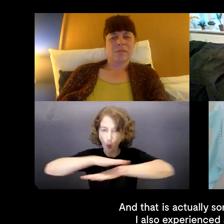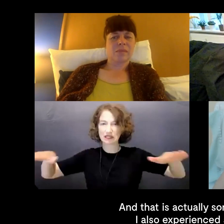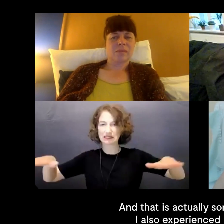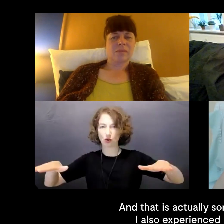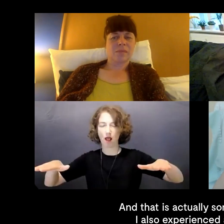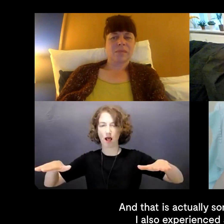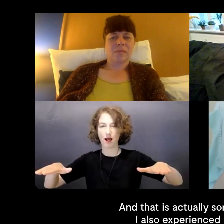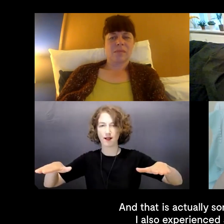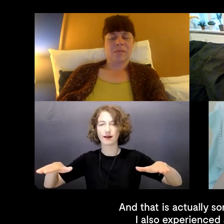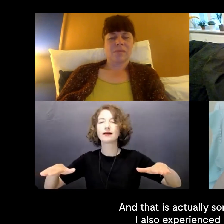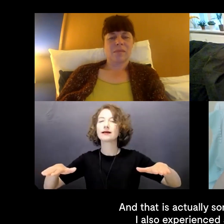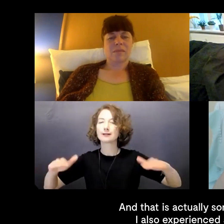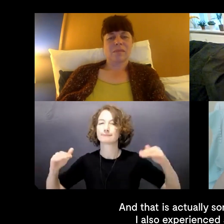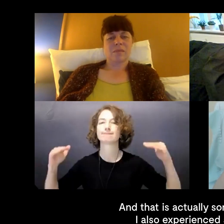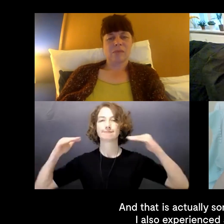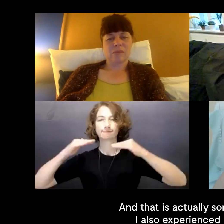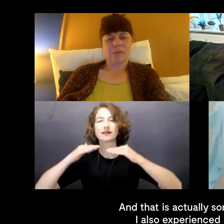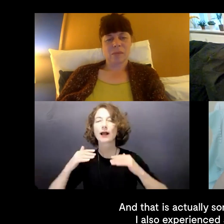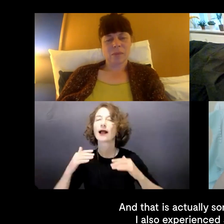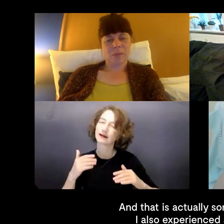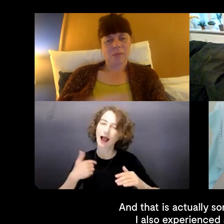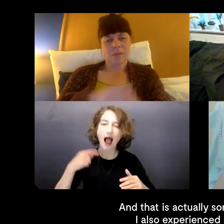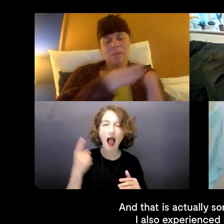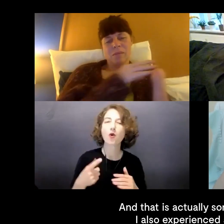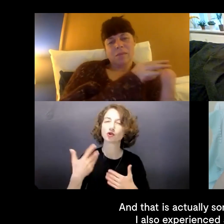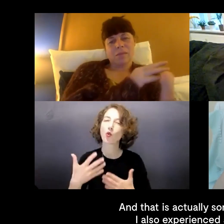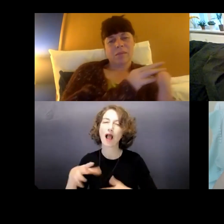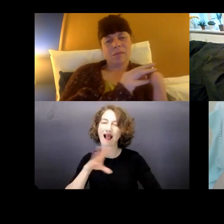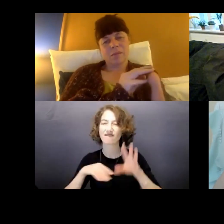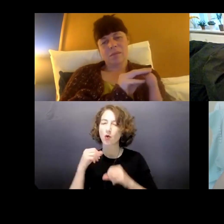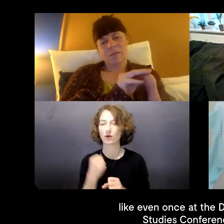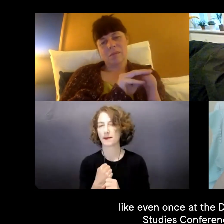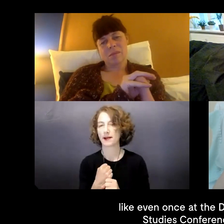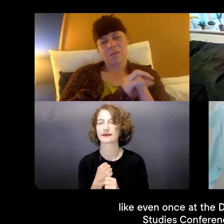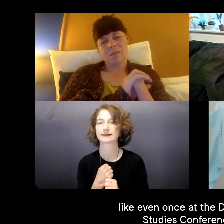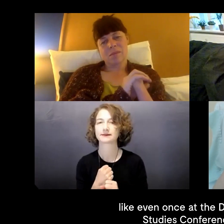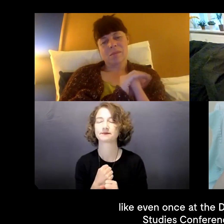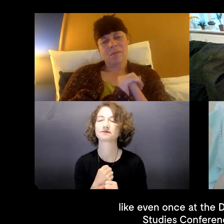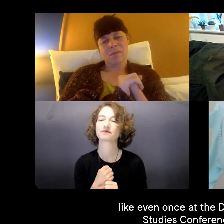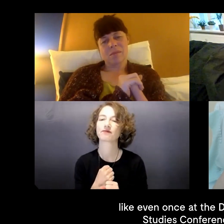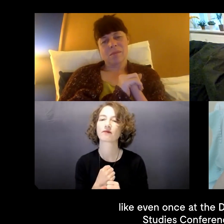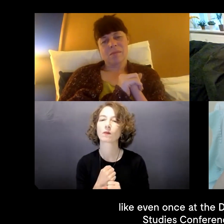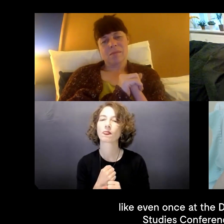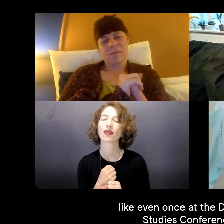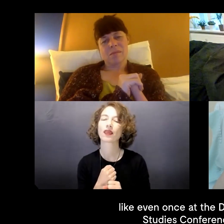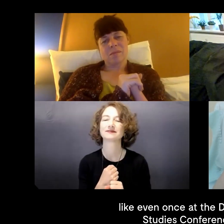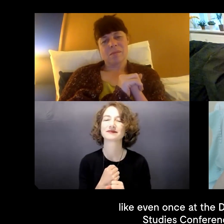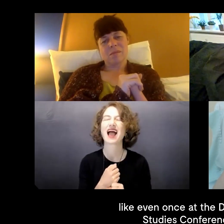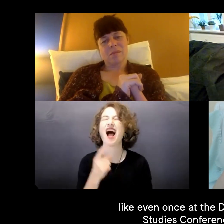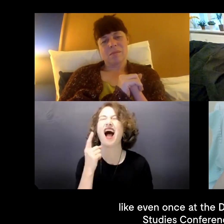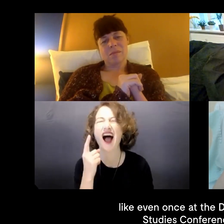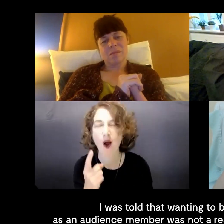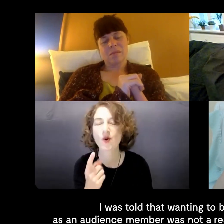actually something I also experienced a lot, that like even once at the Disability